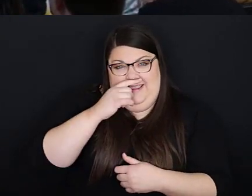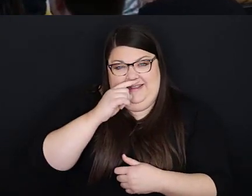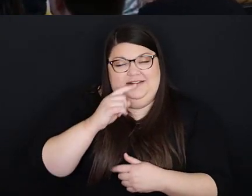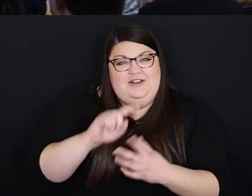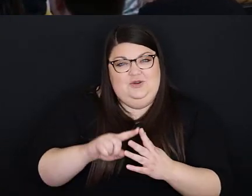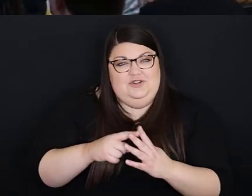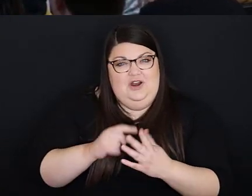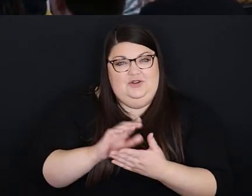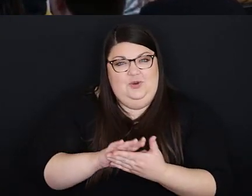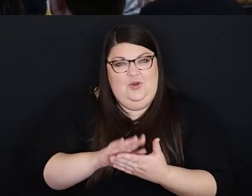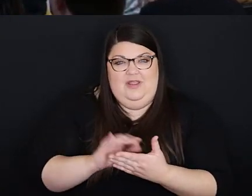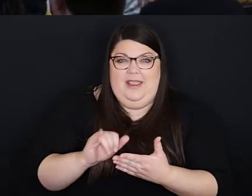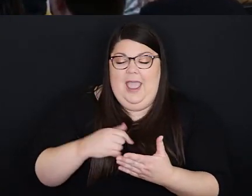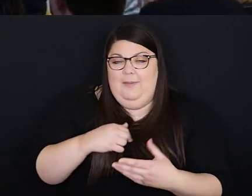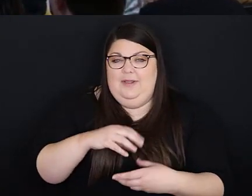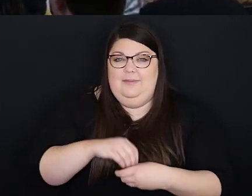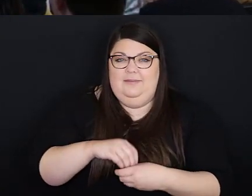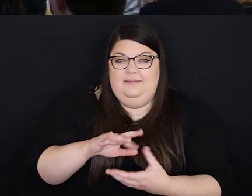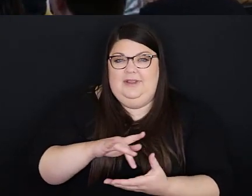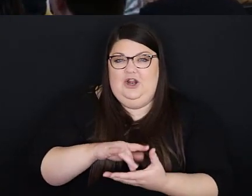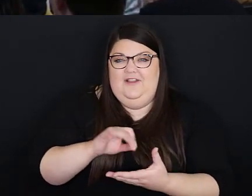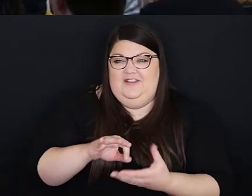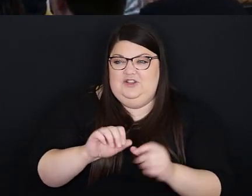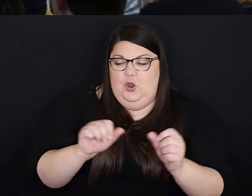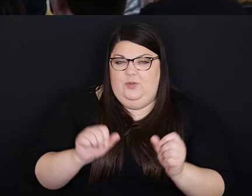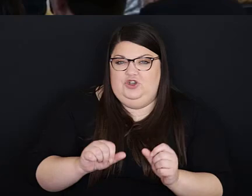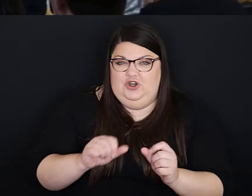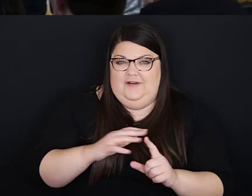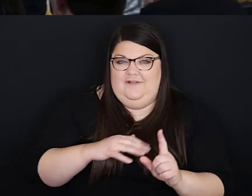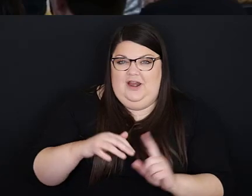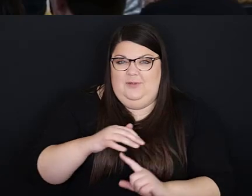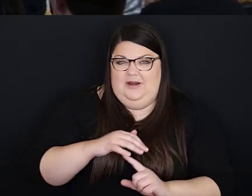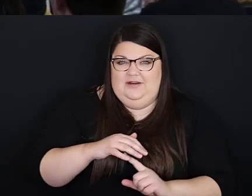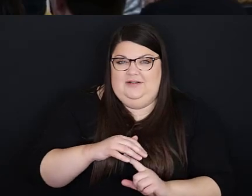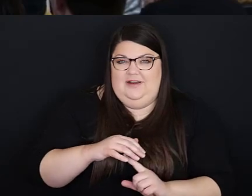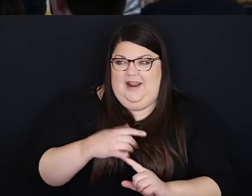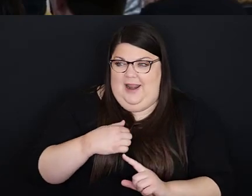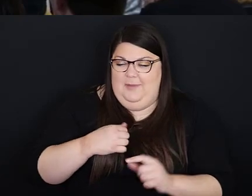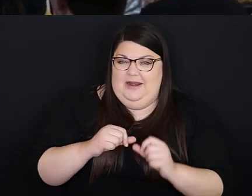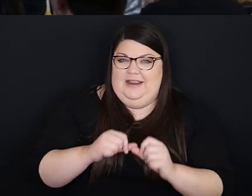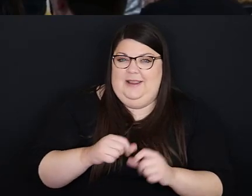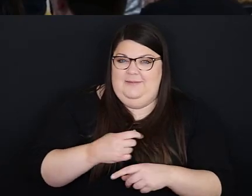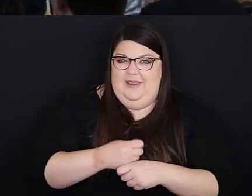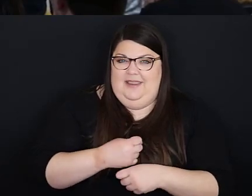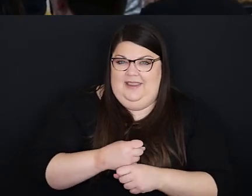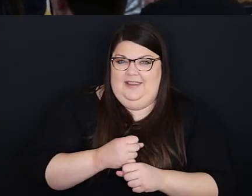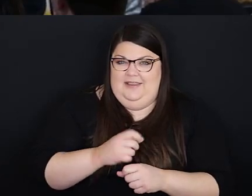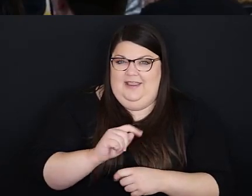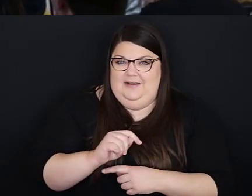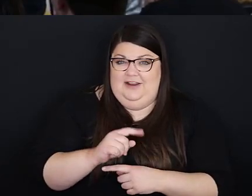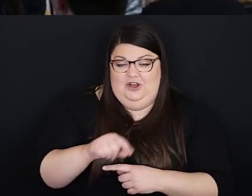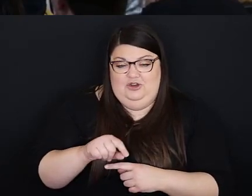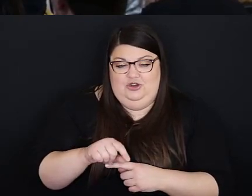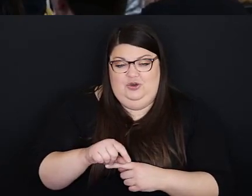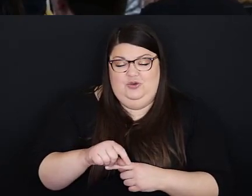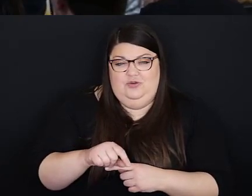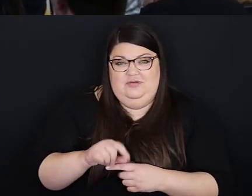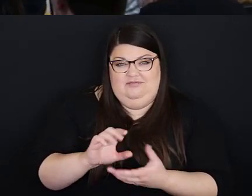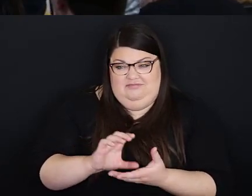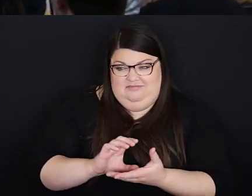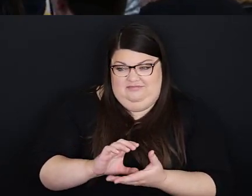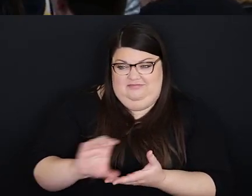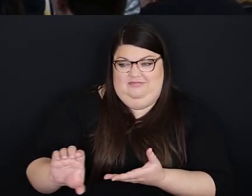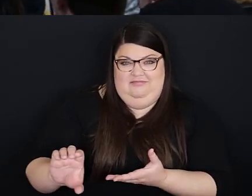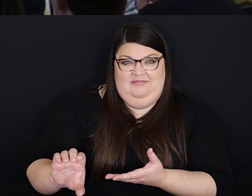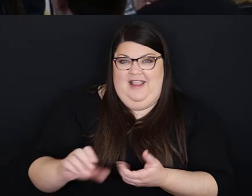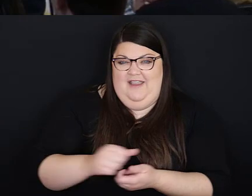sort of start school and you're going to, like, I'm in the middle of this sculpture environment. And I'm going to keep making it. And you spent